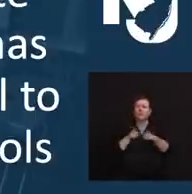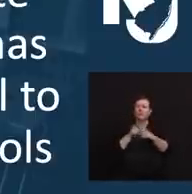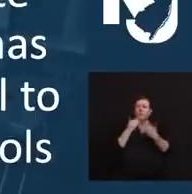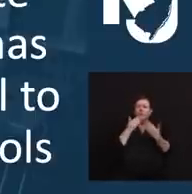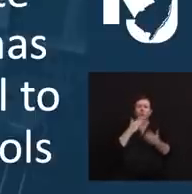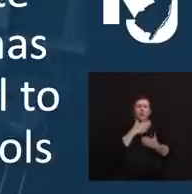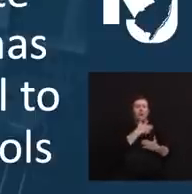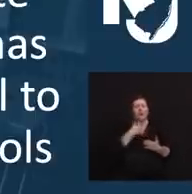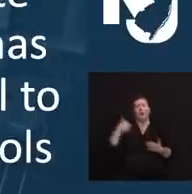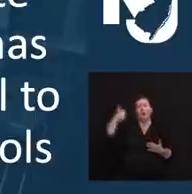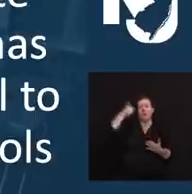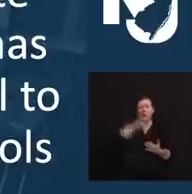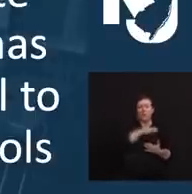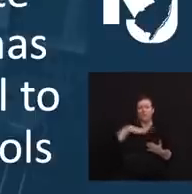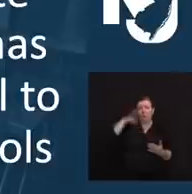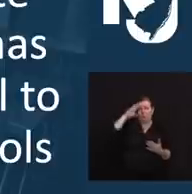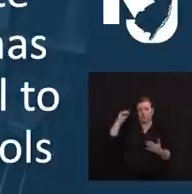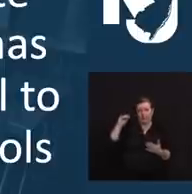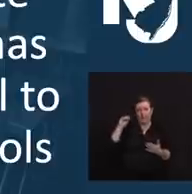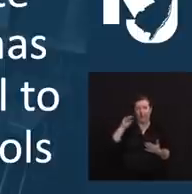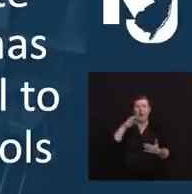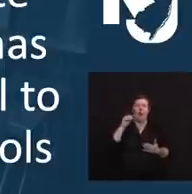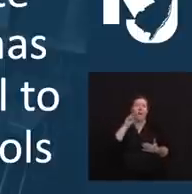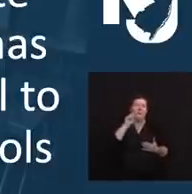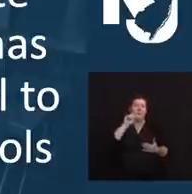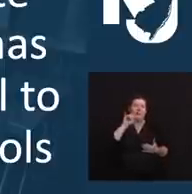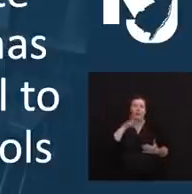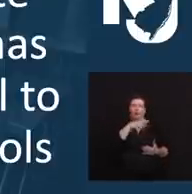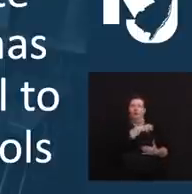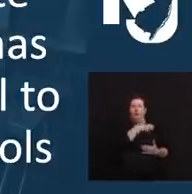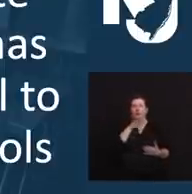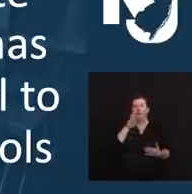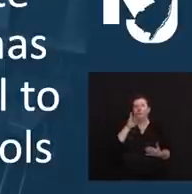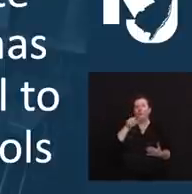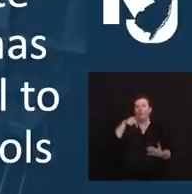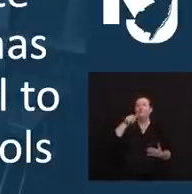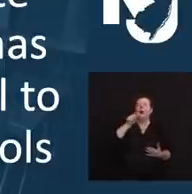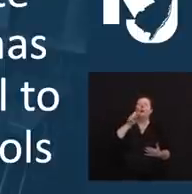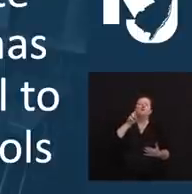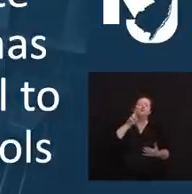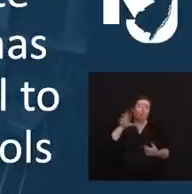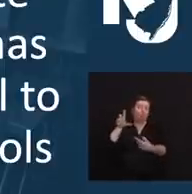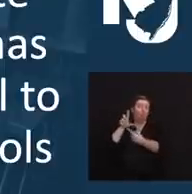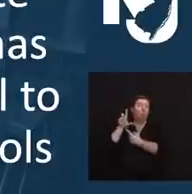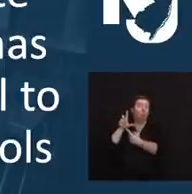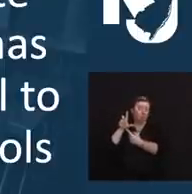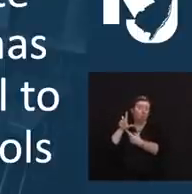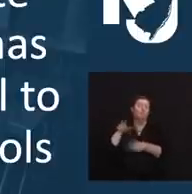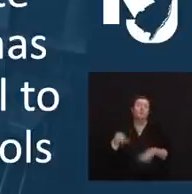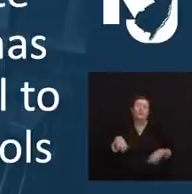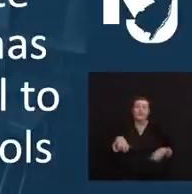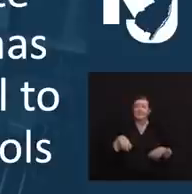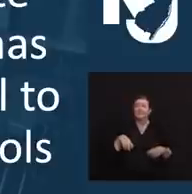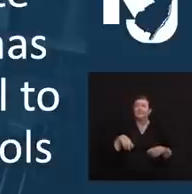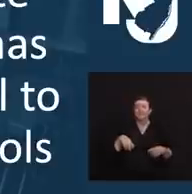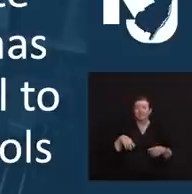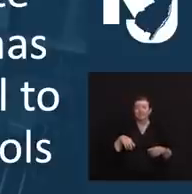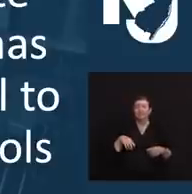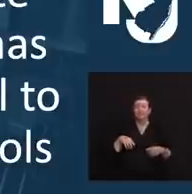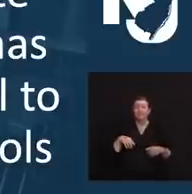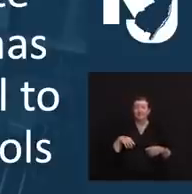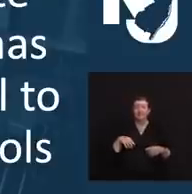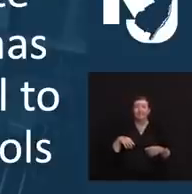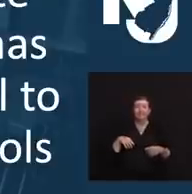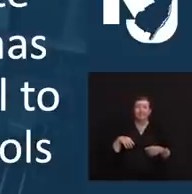Mayor Bill Pascrell Jr., you talk about a fighter, Senator Nellie Poe, Assembly members Shavonda Sumter and